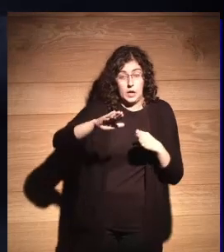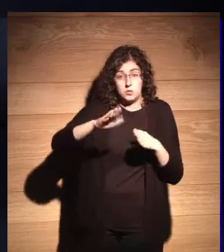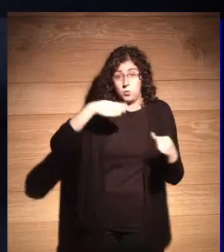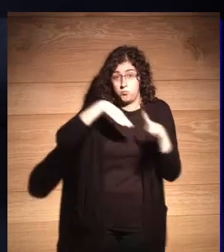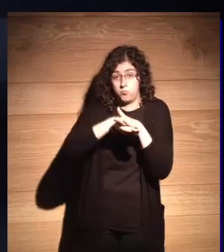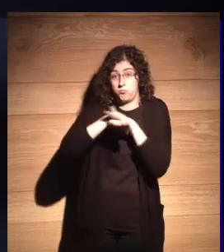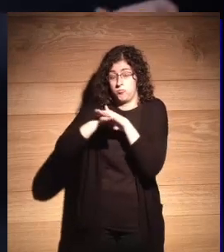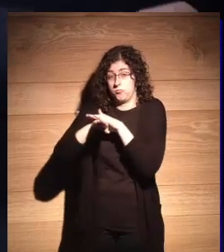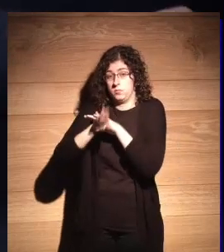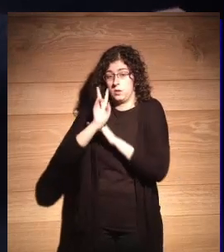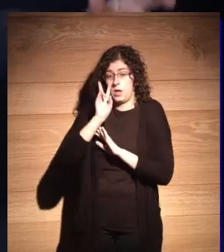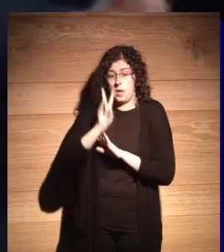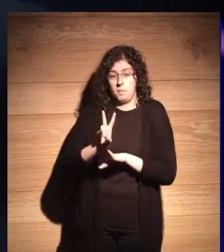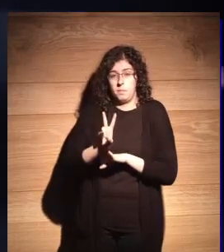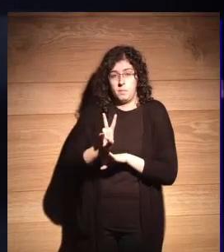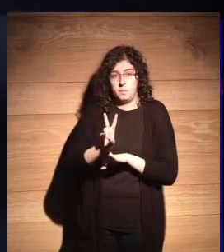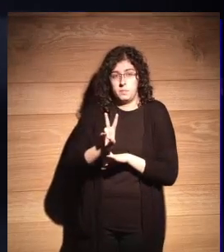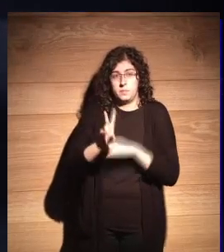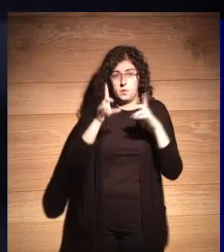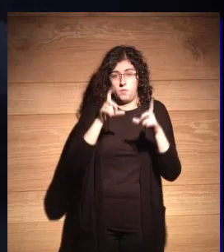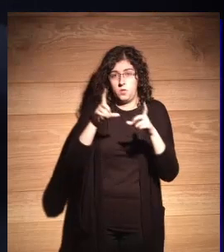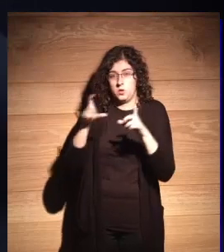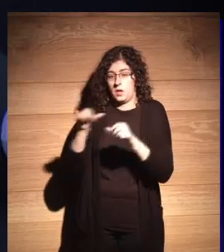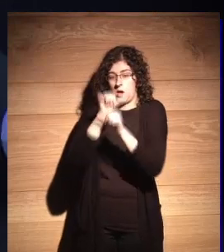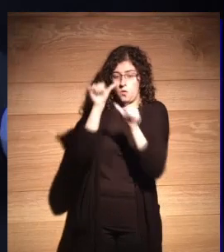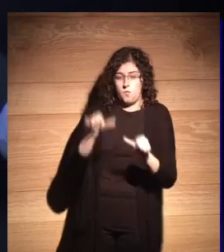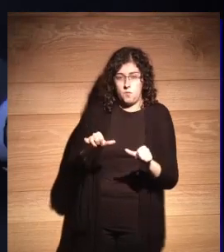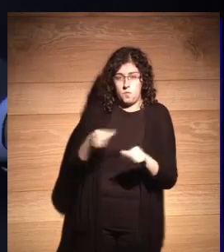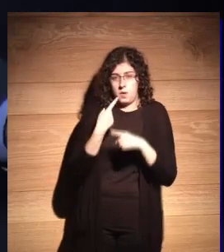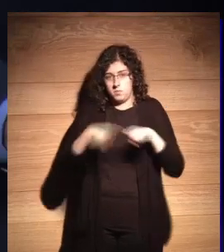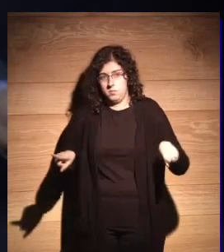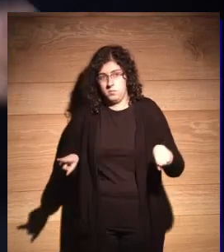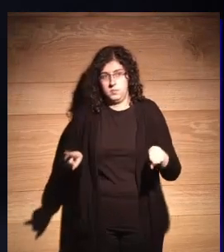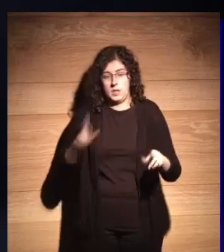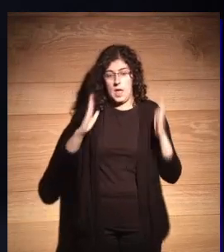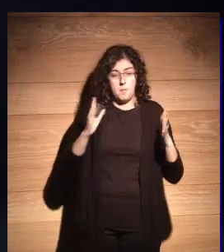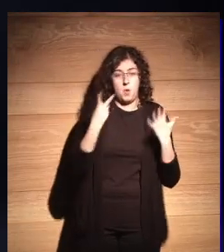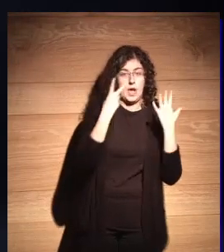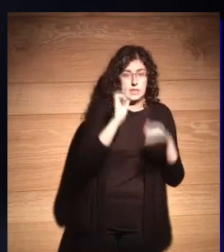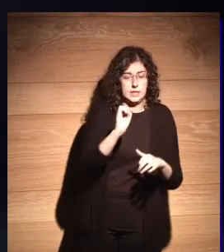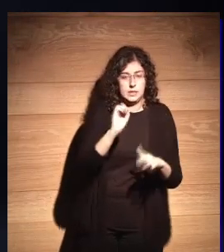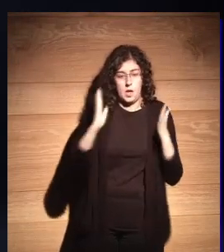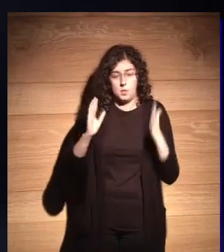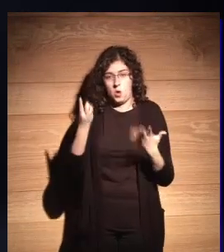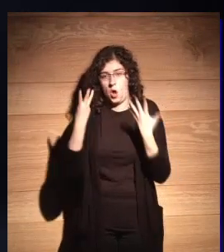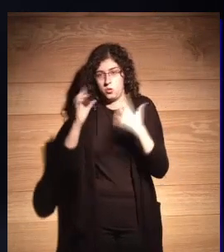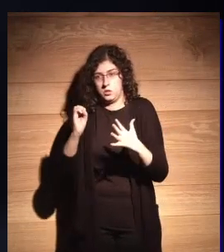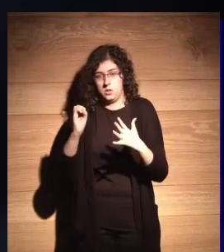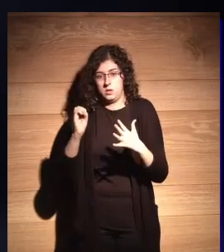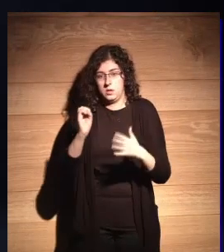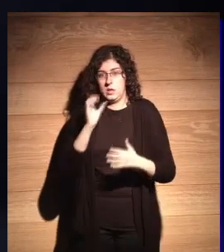pictures differently. Pictures I made in the 70s or the 80s, now you look back and some of them